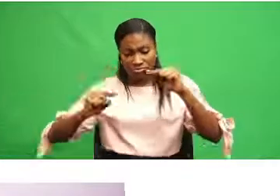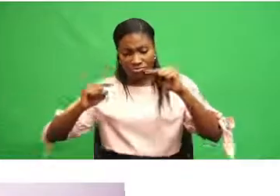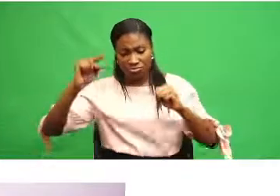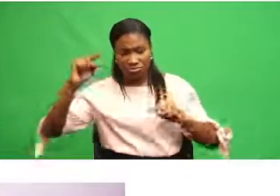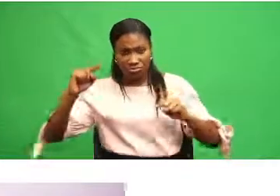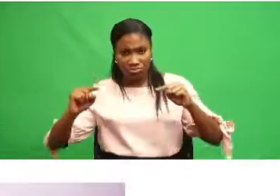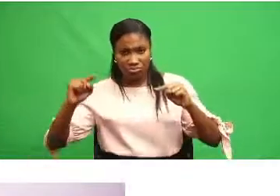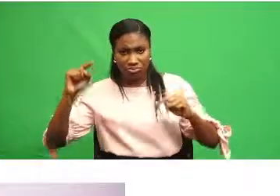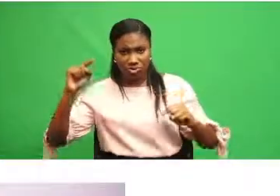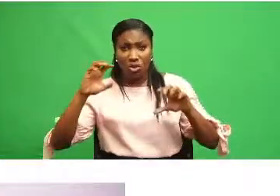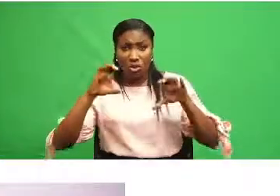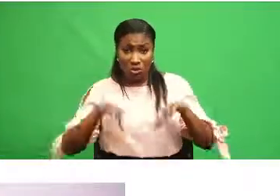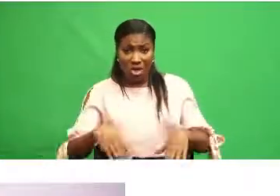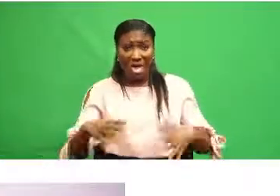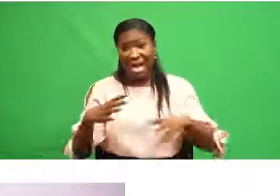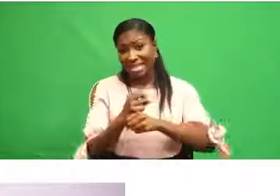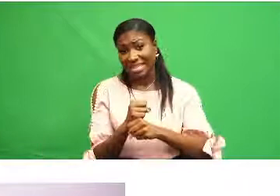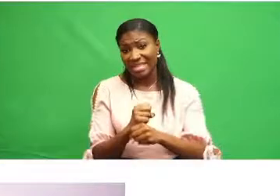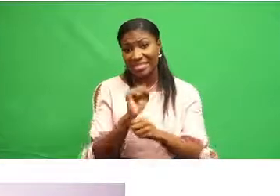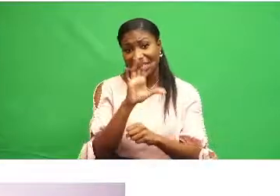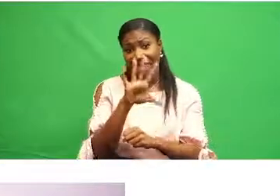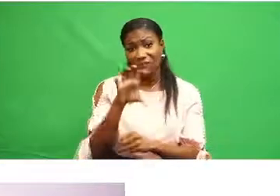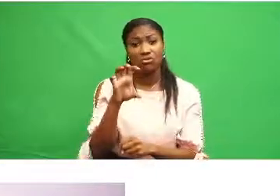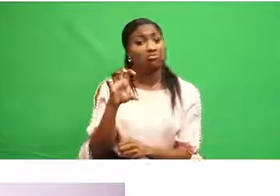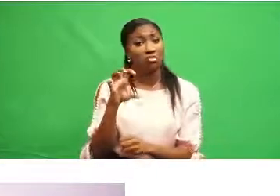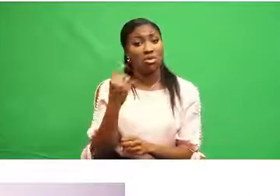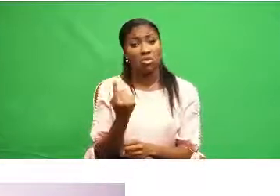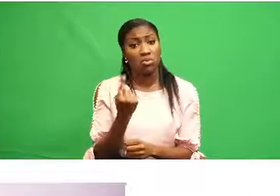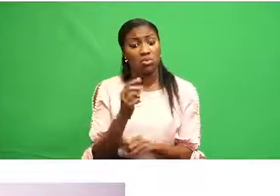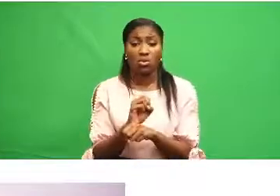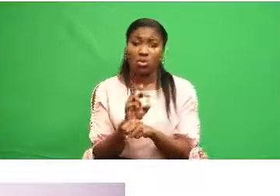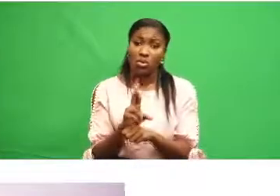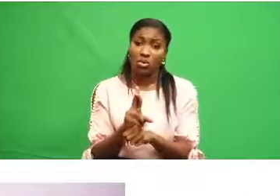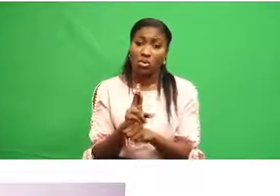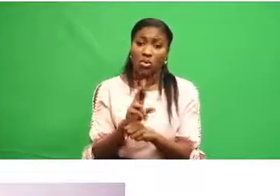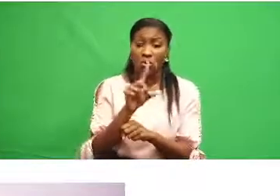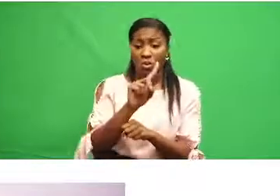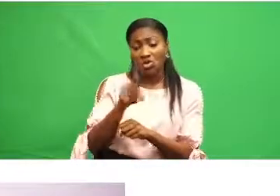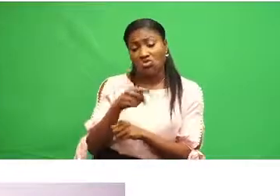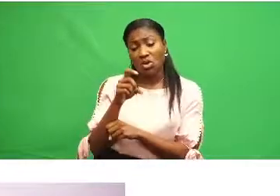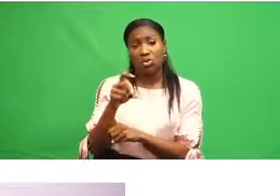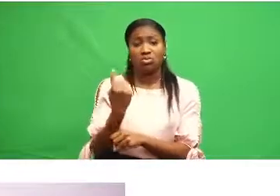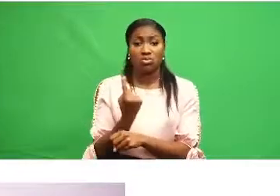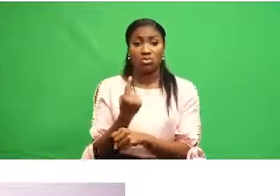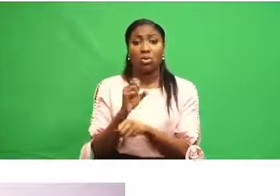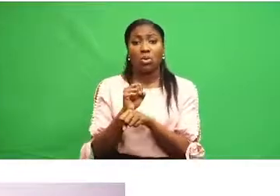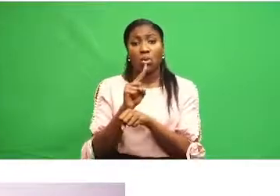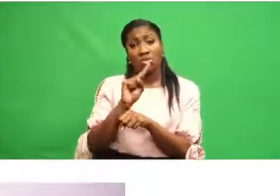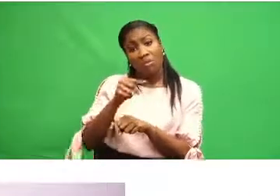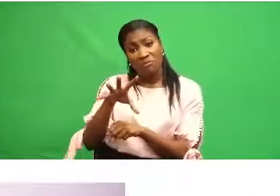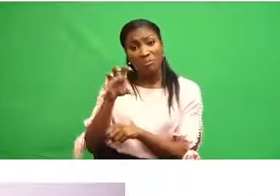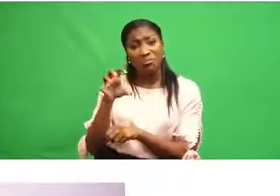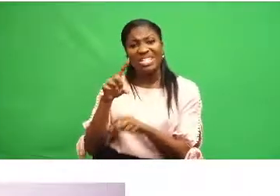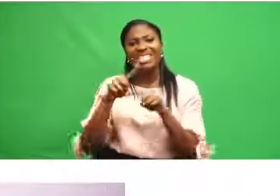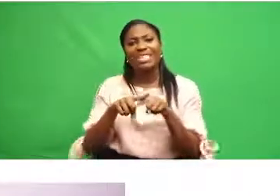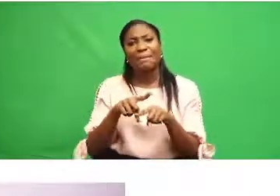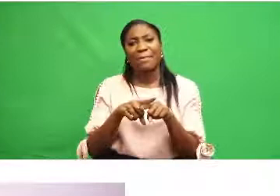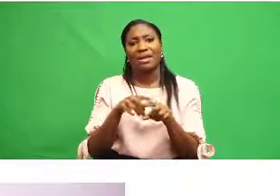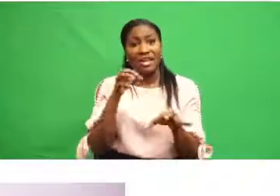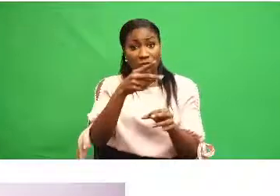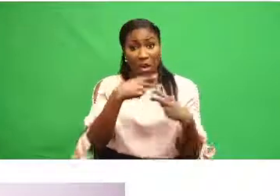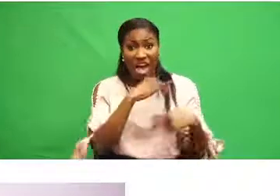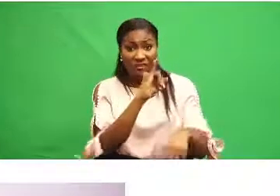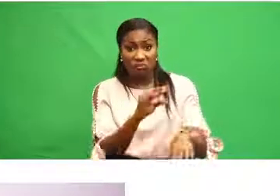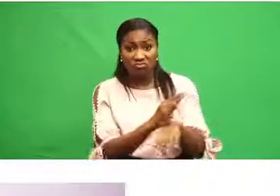$500, $1,500, $2,005, depending on where your income falls according to the bracket. And as I'm saying, so be mindful